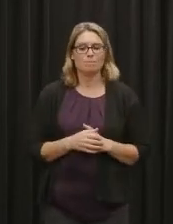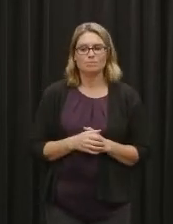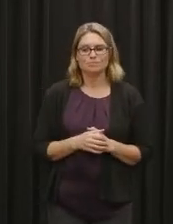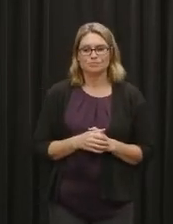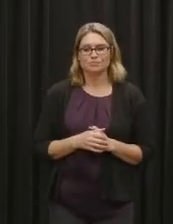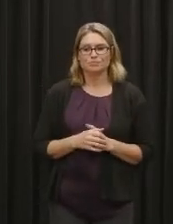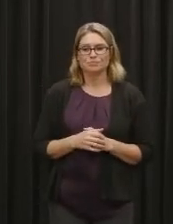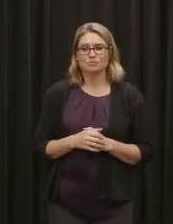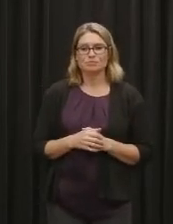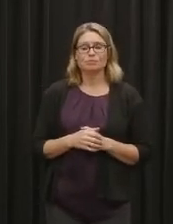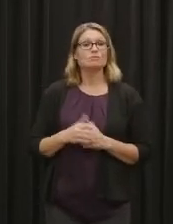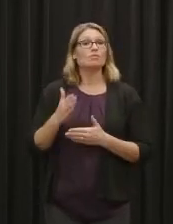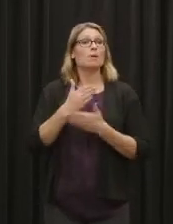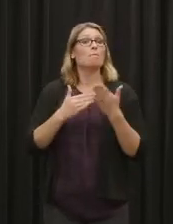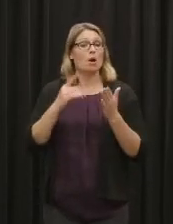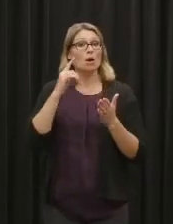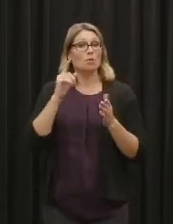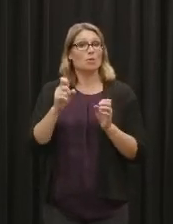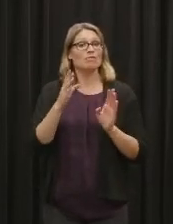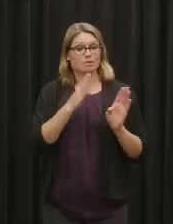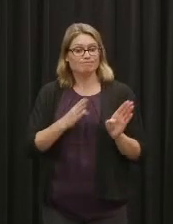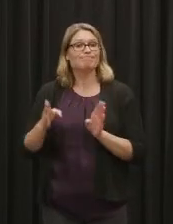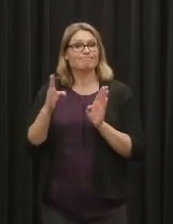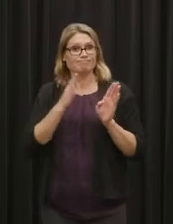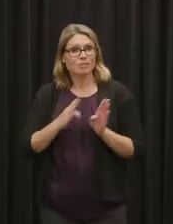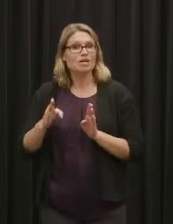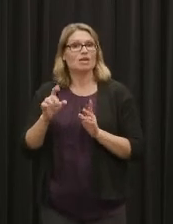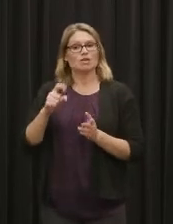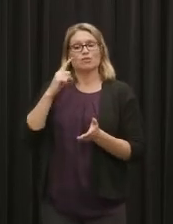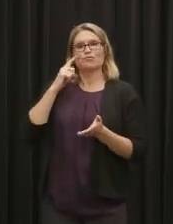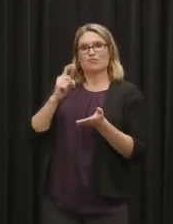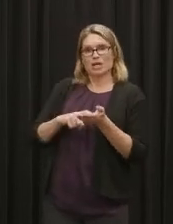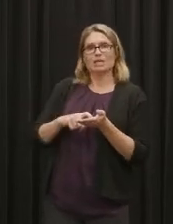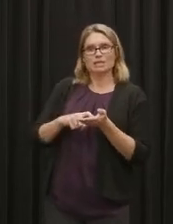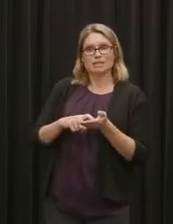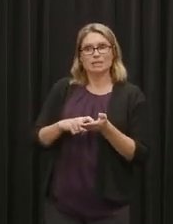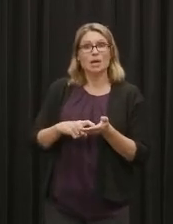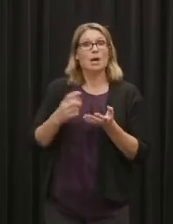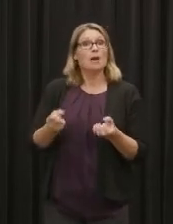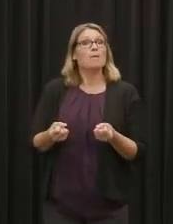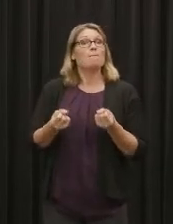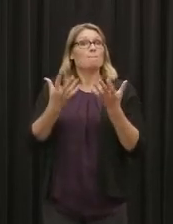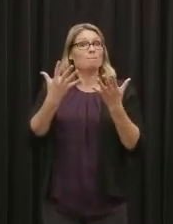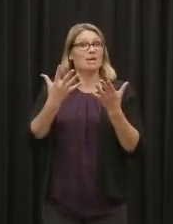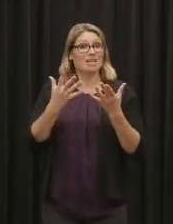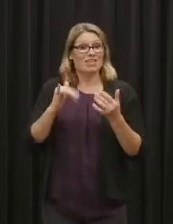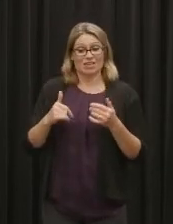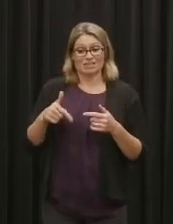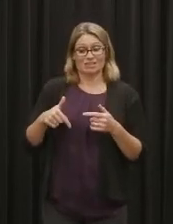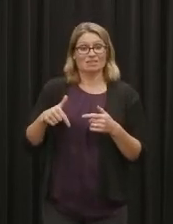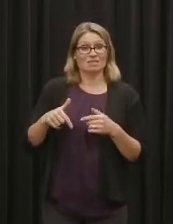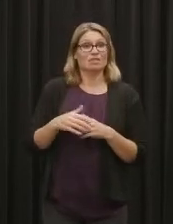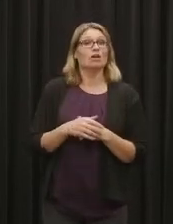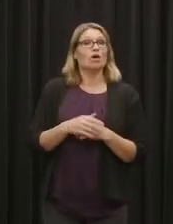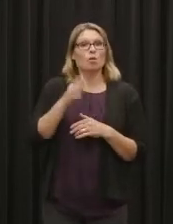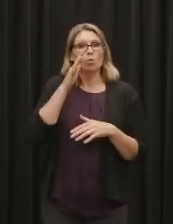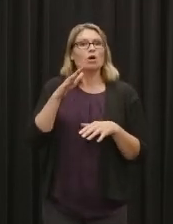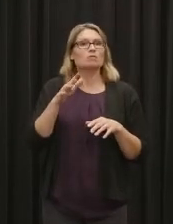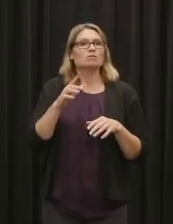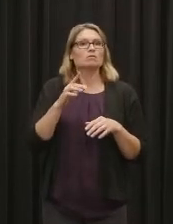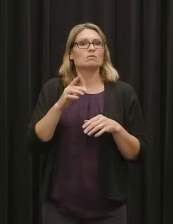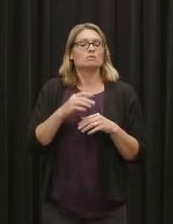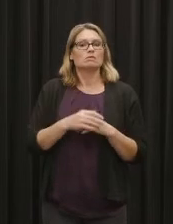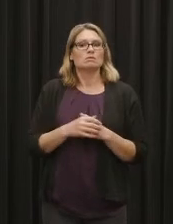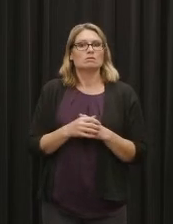Part of the planning is recognizing and realizing that a large portion of the initial steps in this campaign will take place in